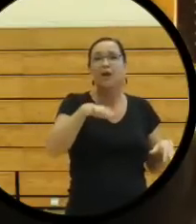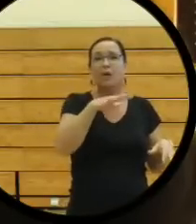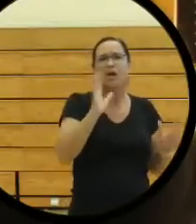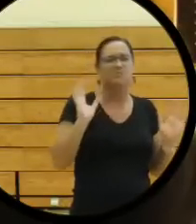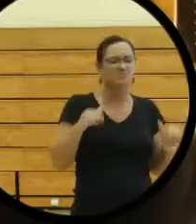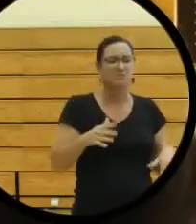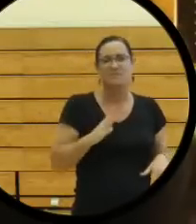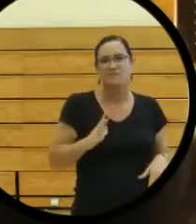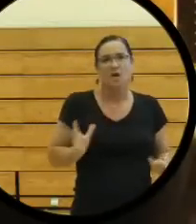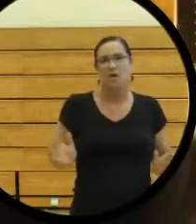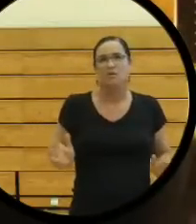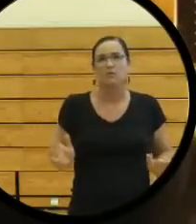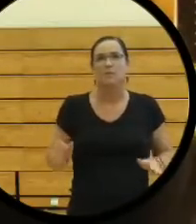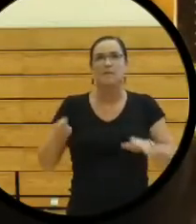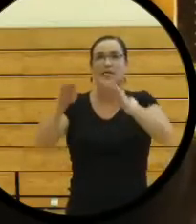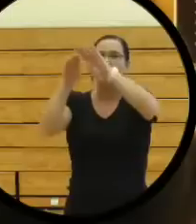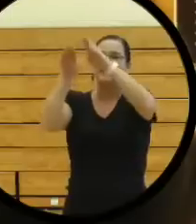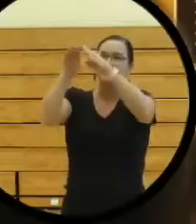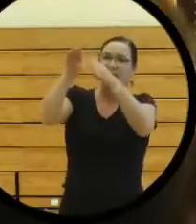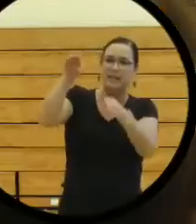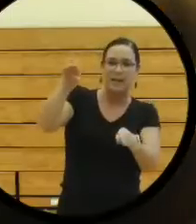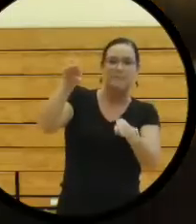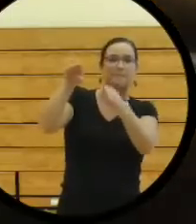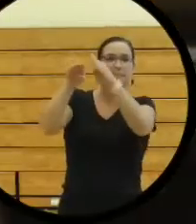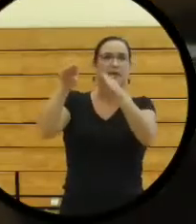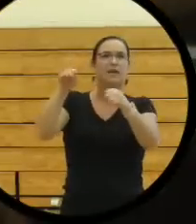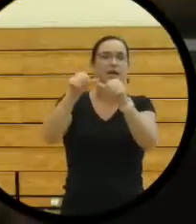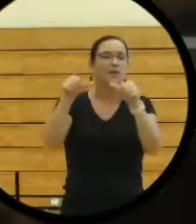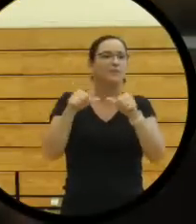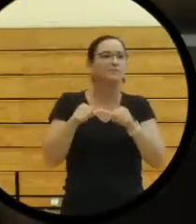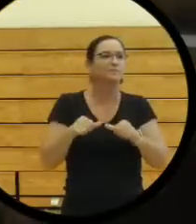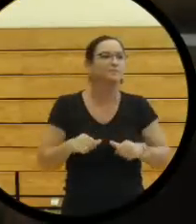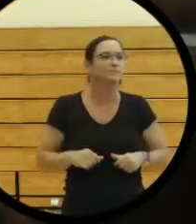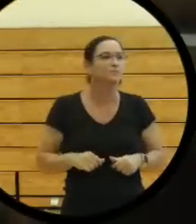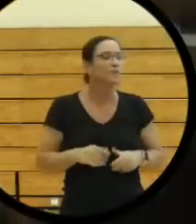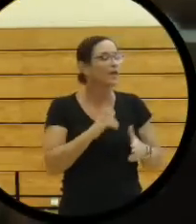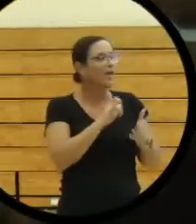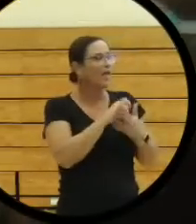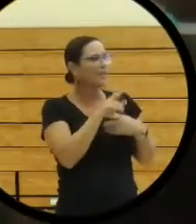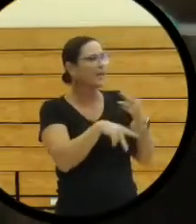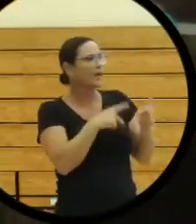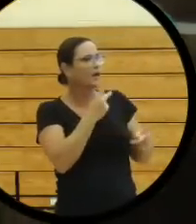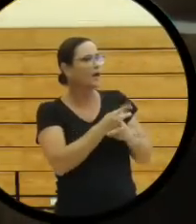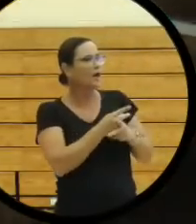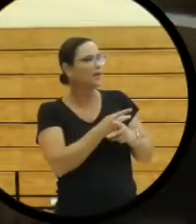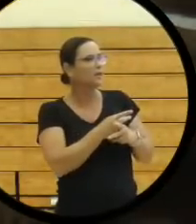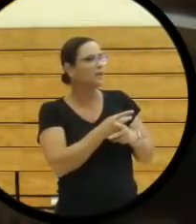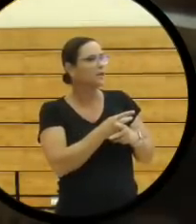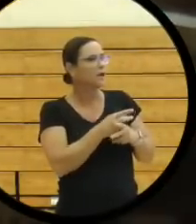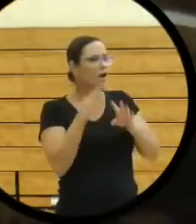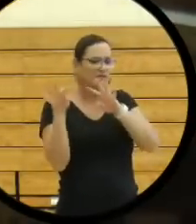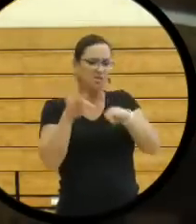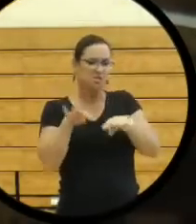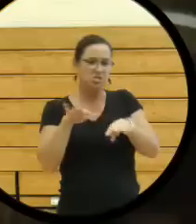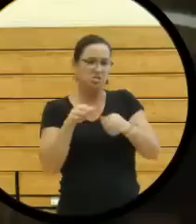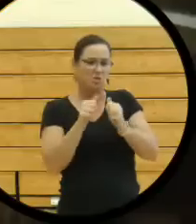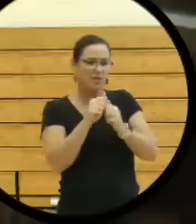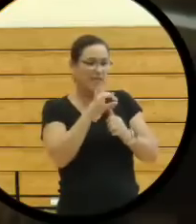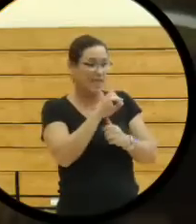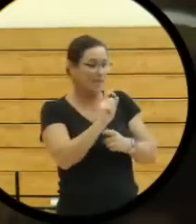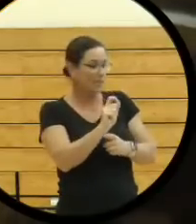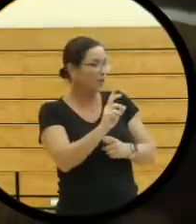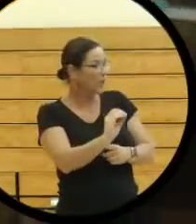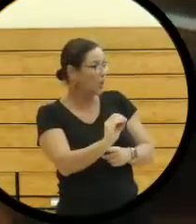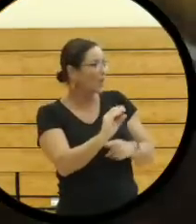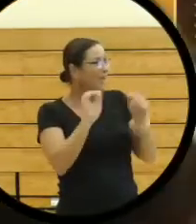not, you're not going to be worried about it. And that kind of landslide you're talking about, that was with an 8.0. Is that something that would happen with like a